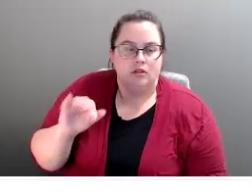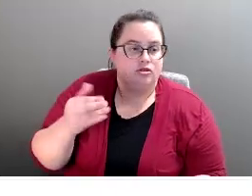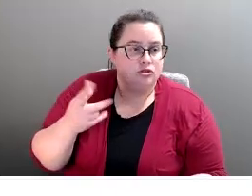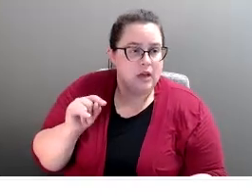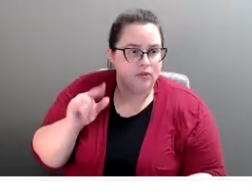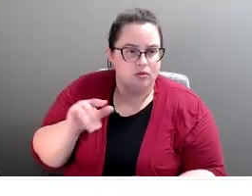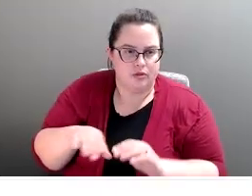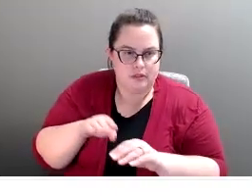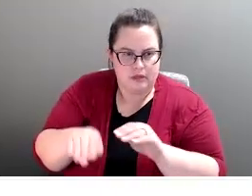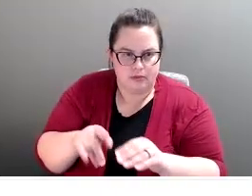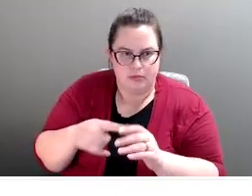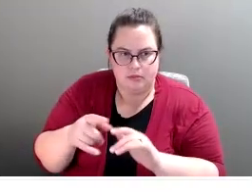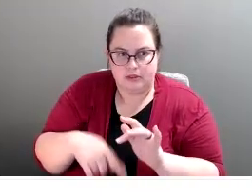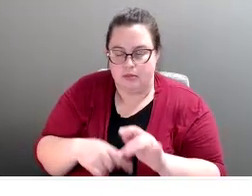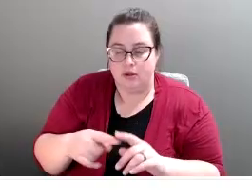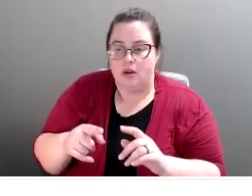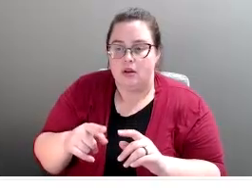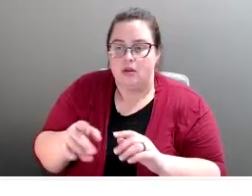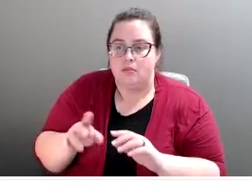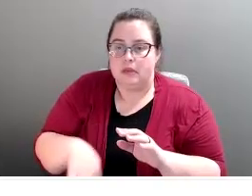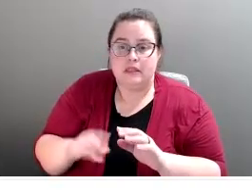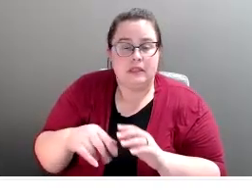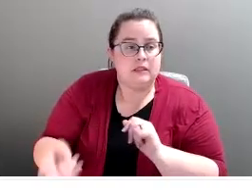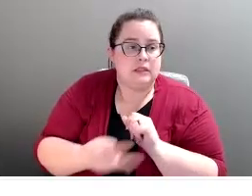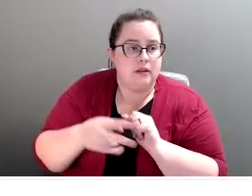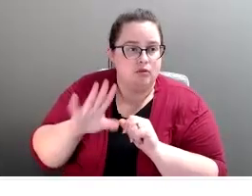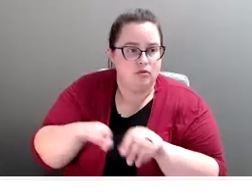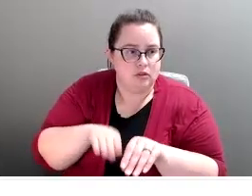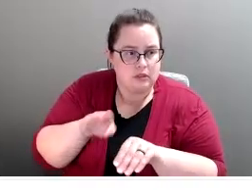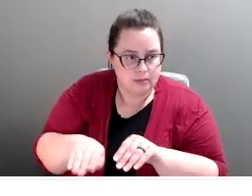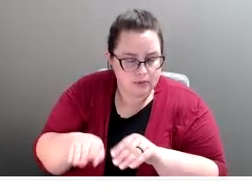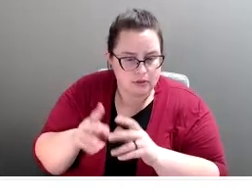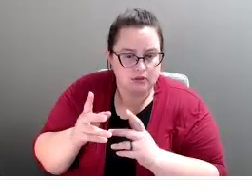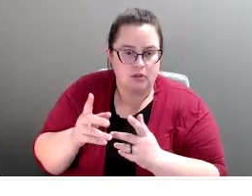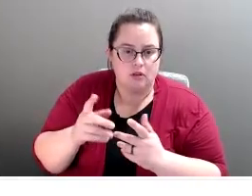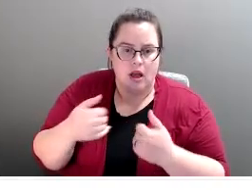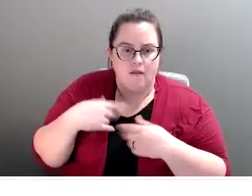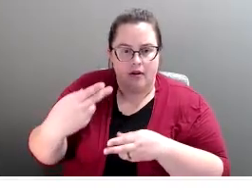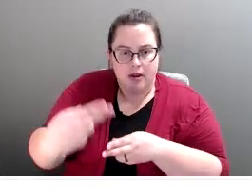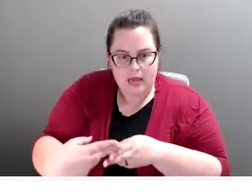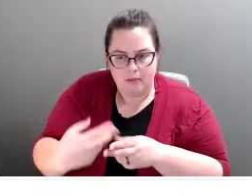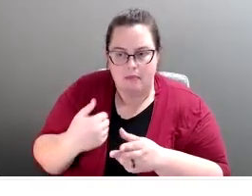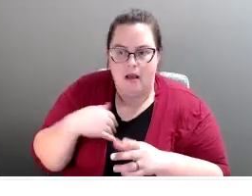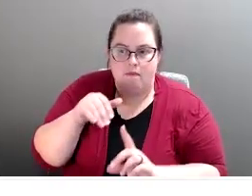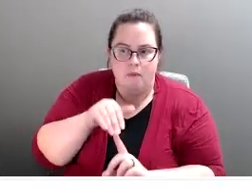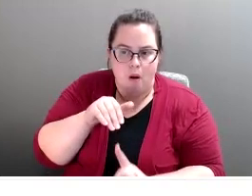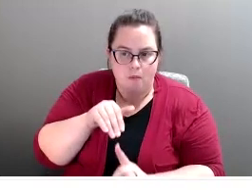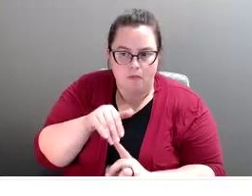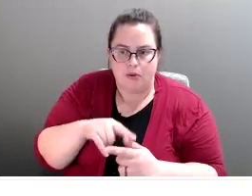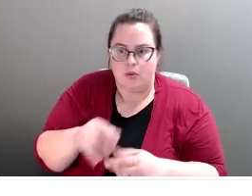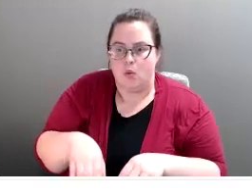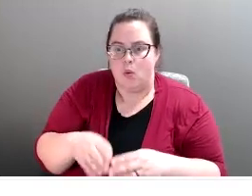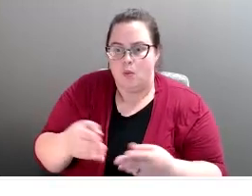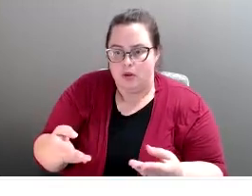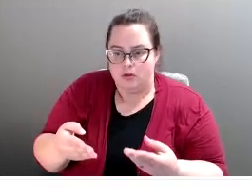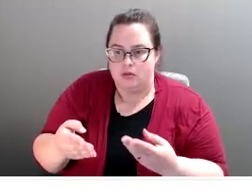because but basically you can save your steps. The steps, have the step name and the step prompt. And when you open this up, you can